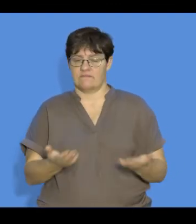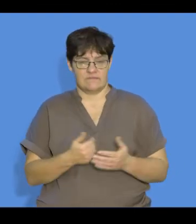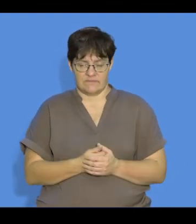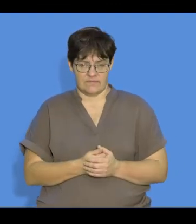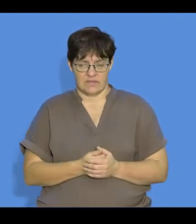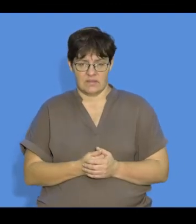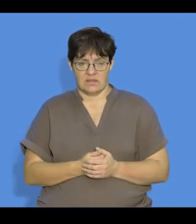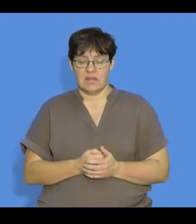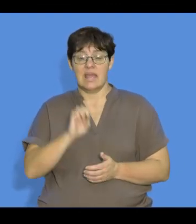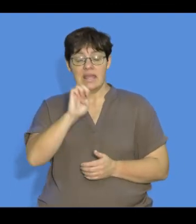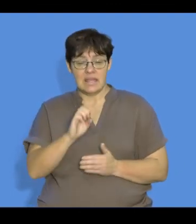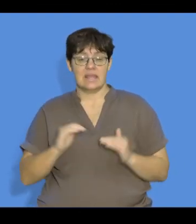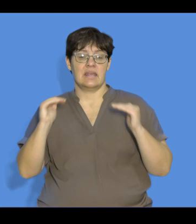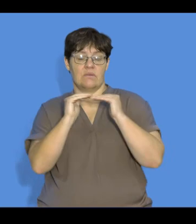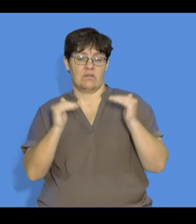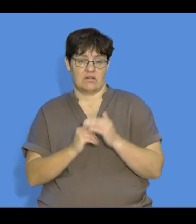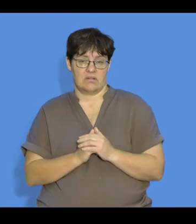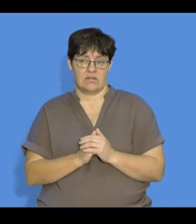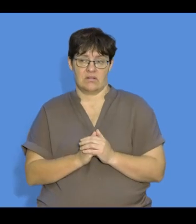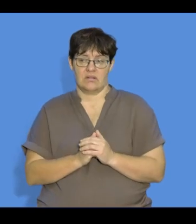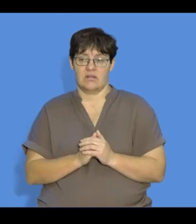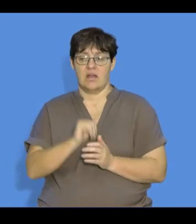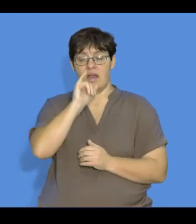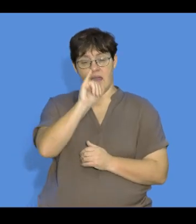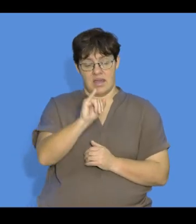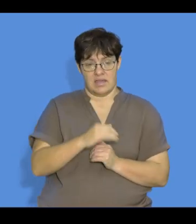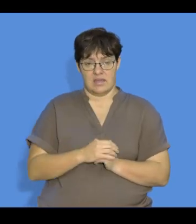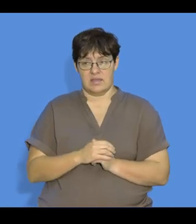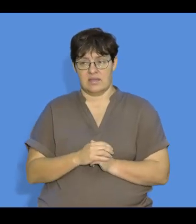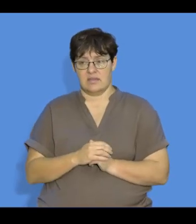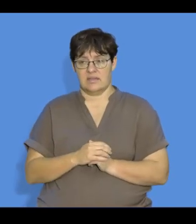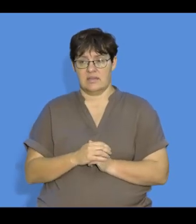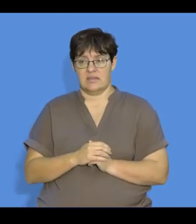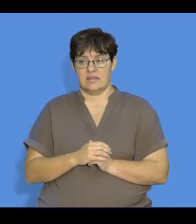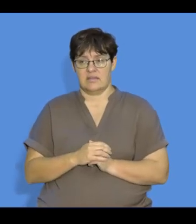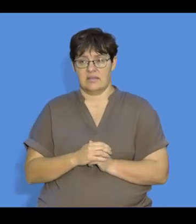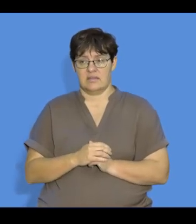not given, so we are saying that E is equals to I, right?